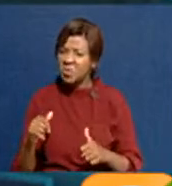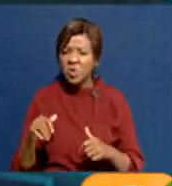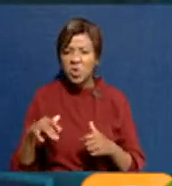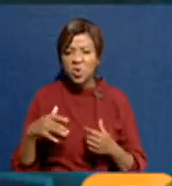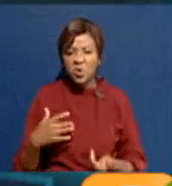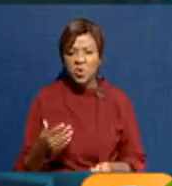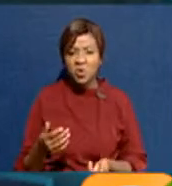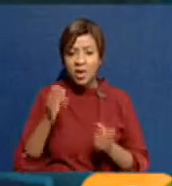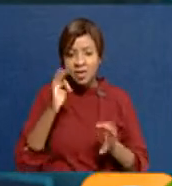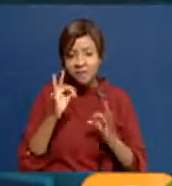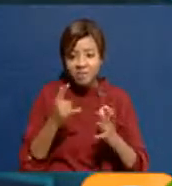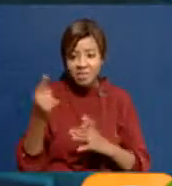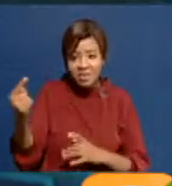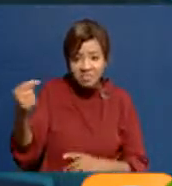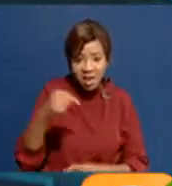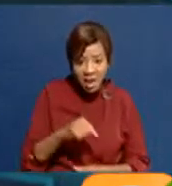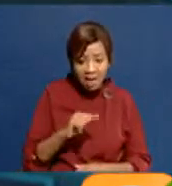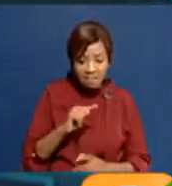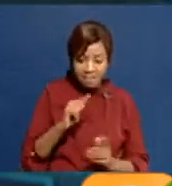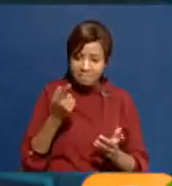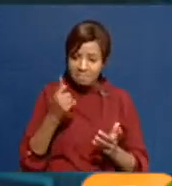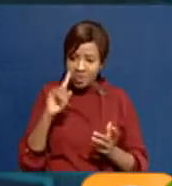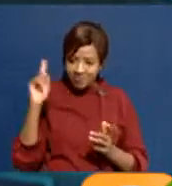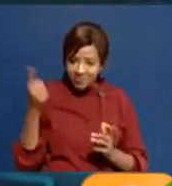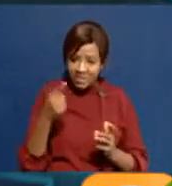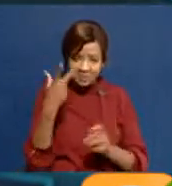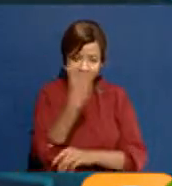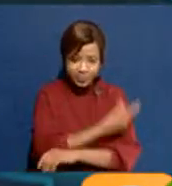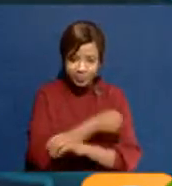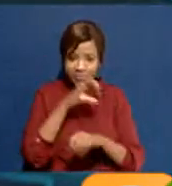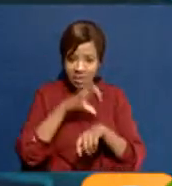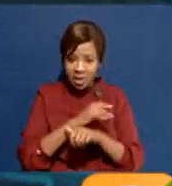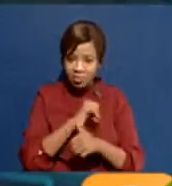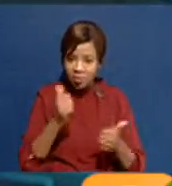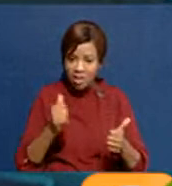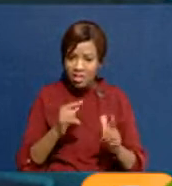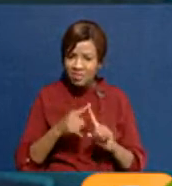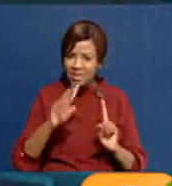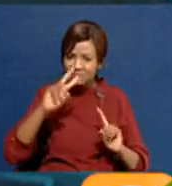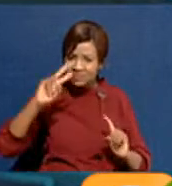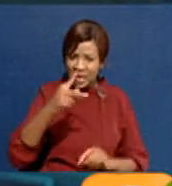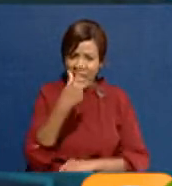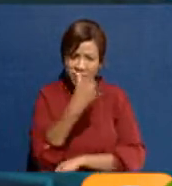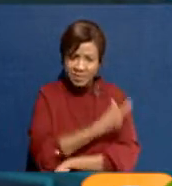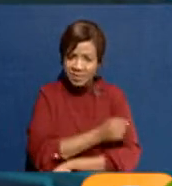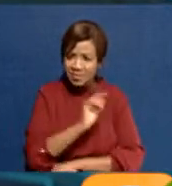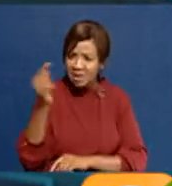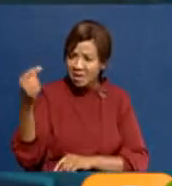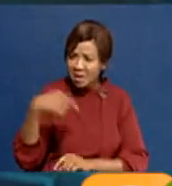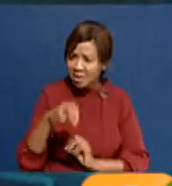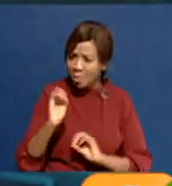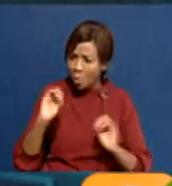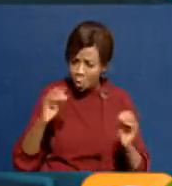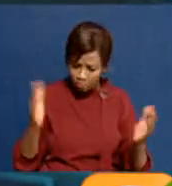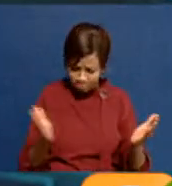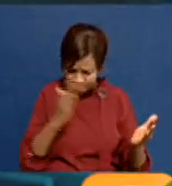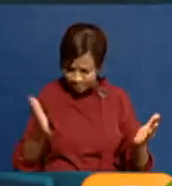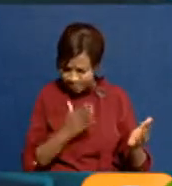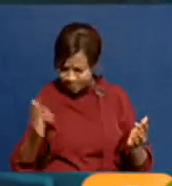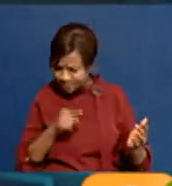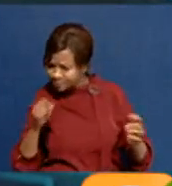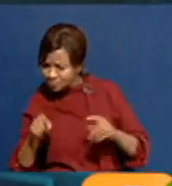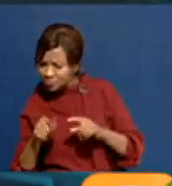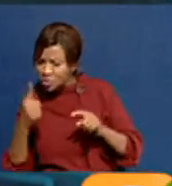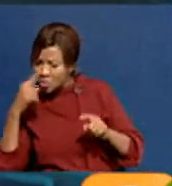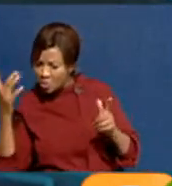the next immunization, go to the register, find where is that child. But like our first lady said, no